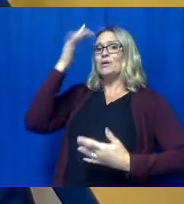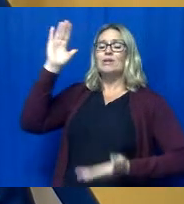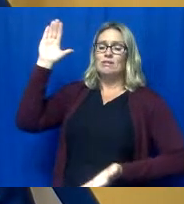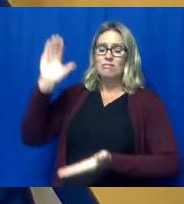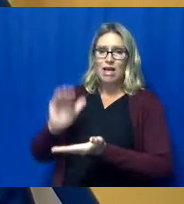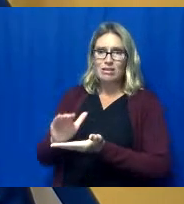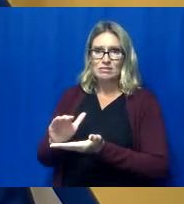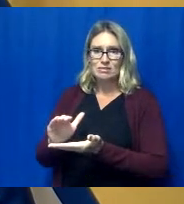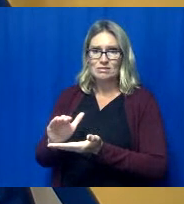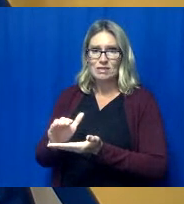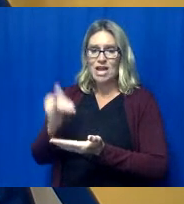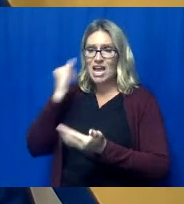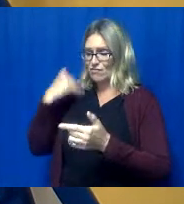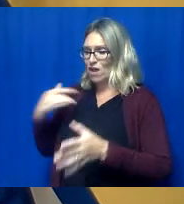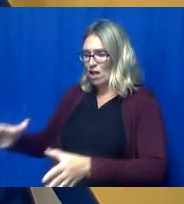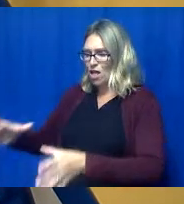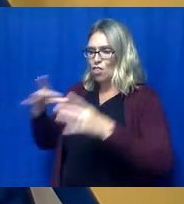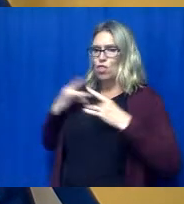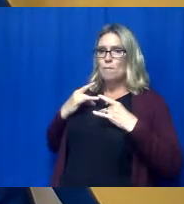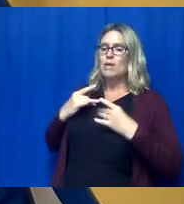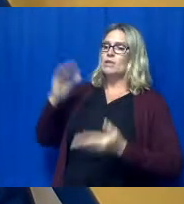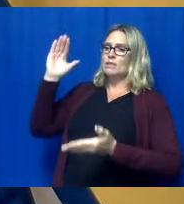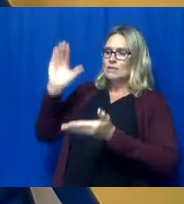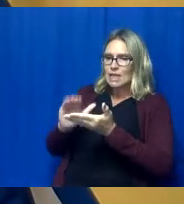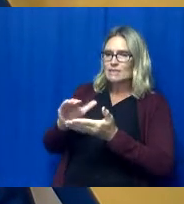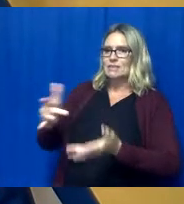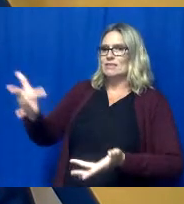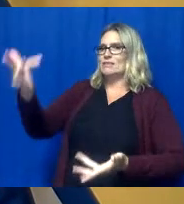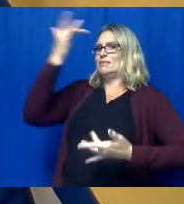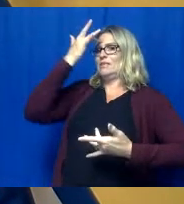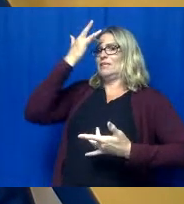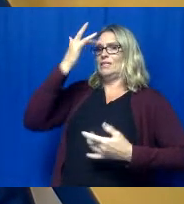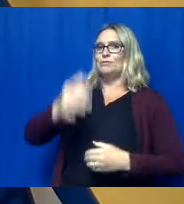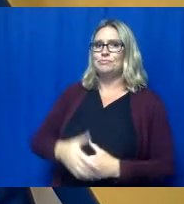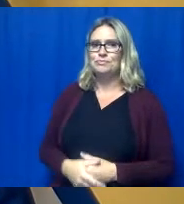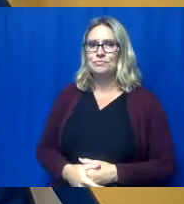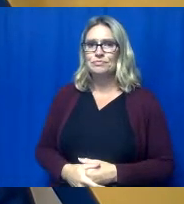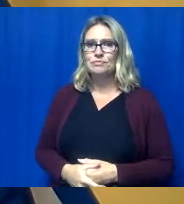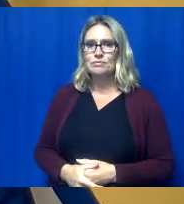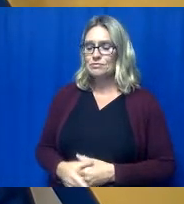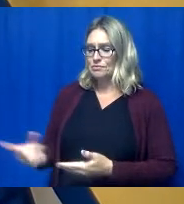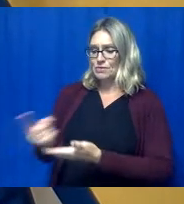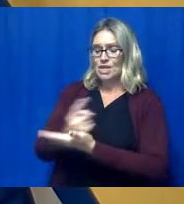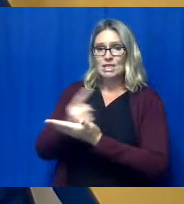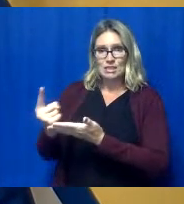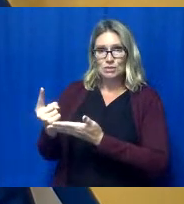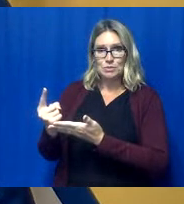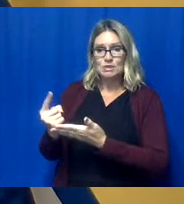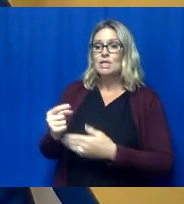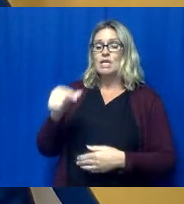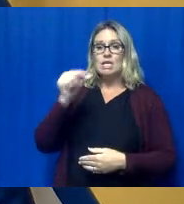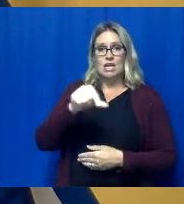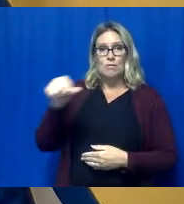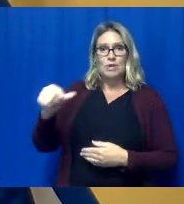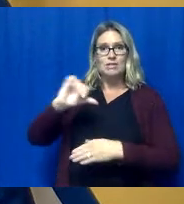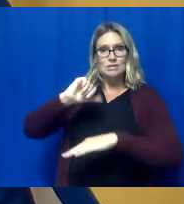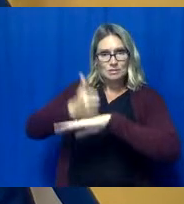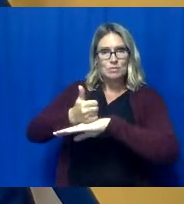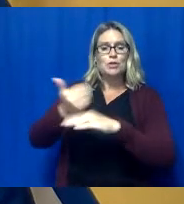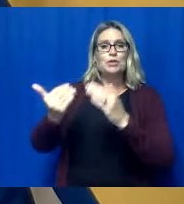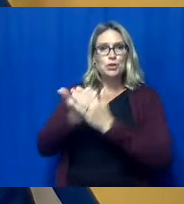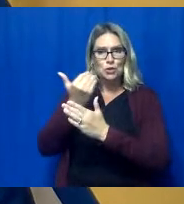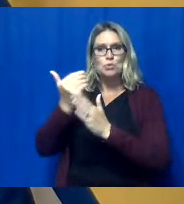been exposed to COVID-19. This week, our government introduced new measures to slow the spread